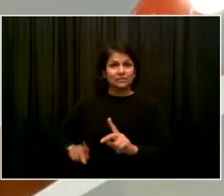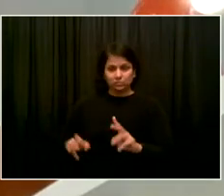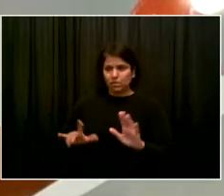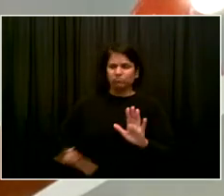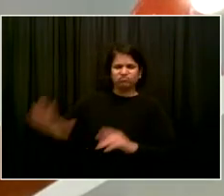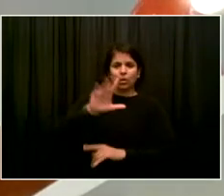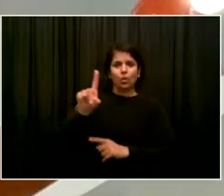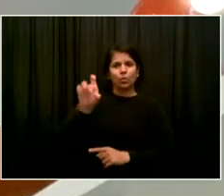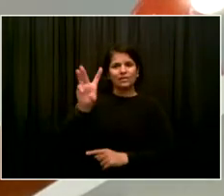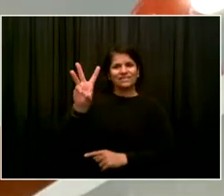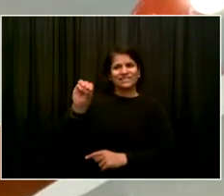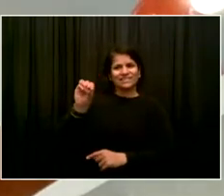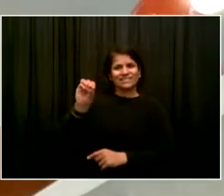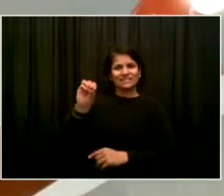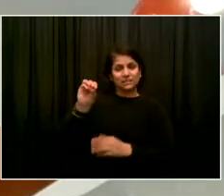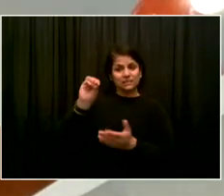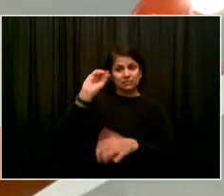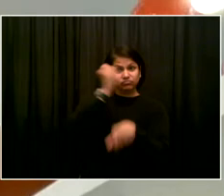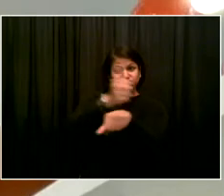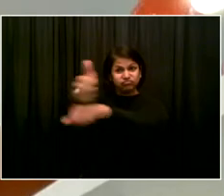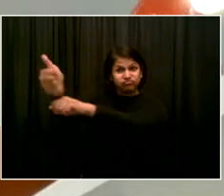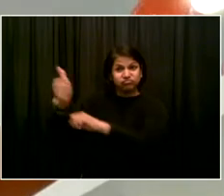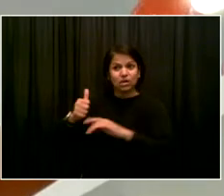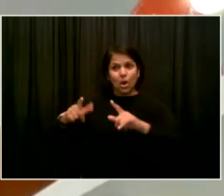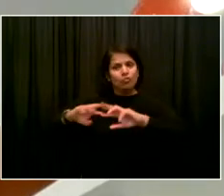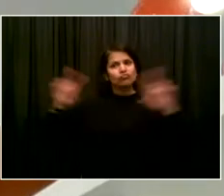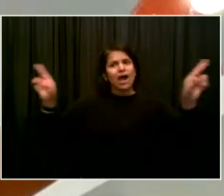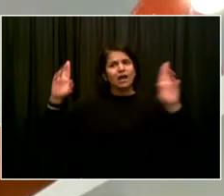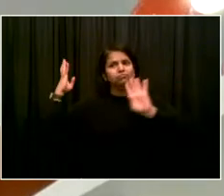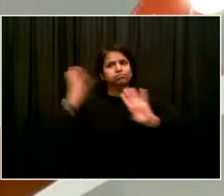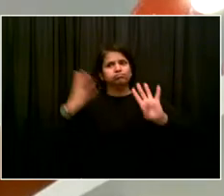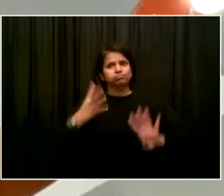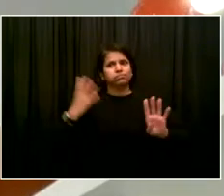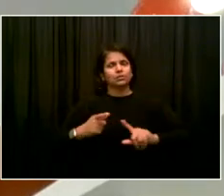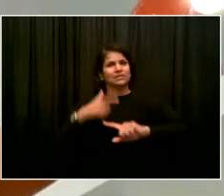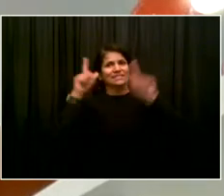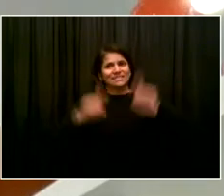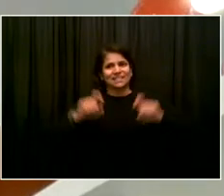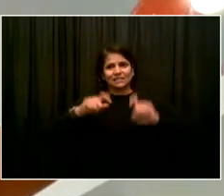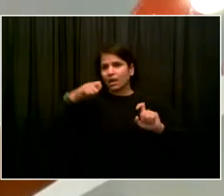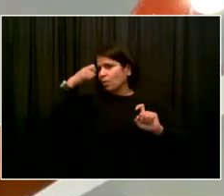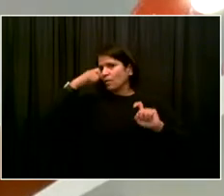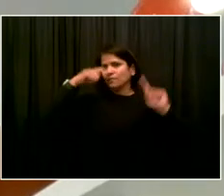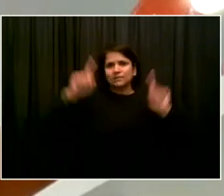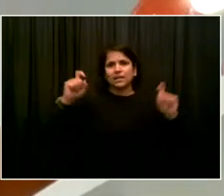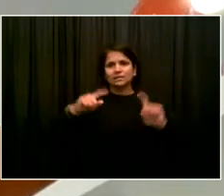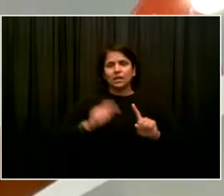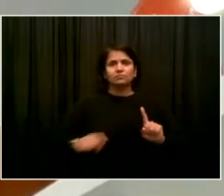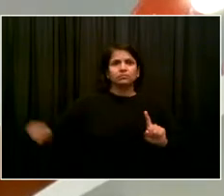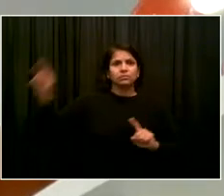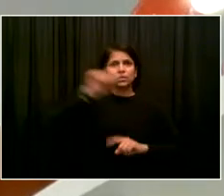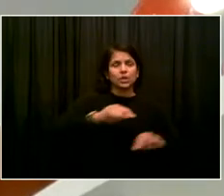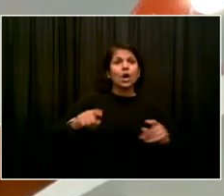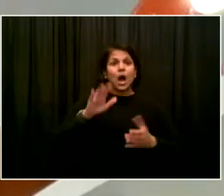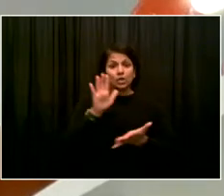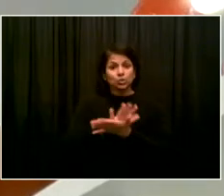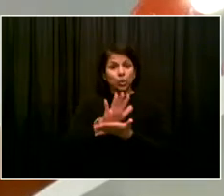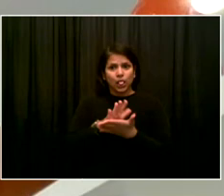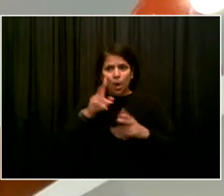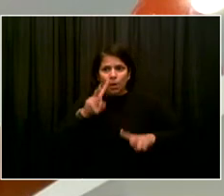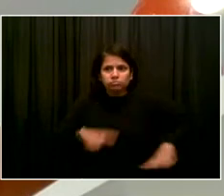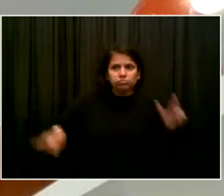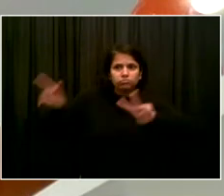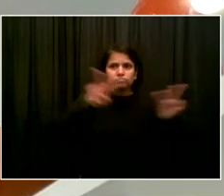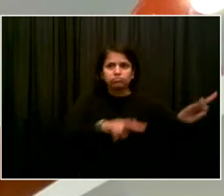we will be doubling the number of tests we're doing every week in our school surveillance program. And on top of that, bringing in millions of at-home tests to make